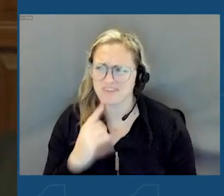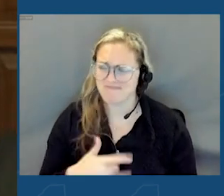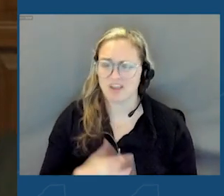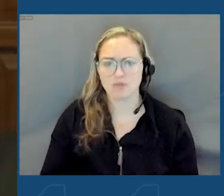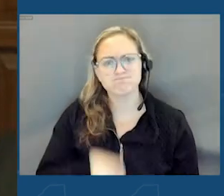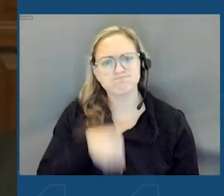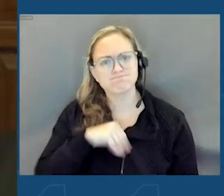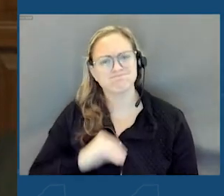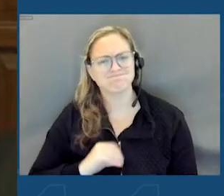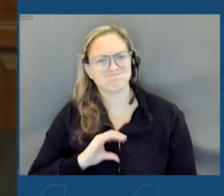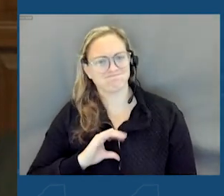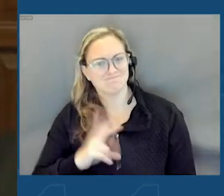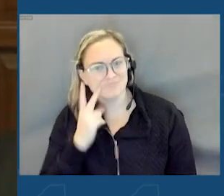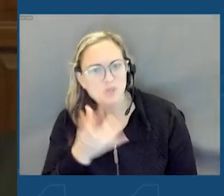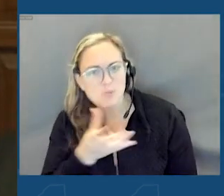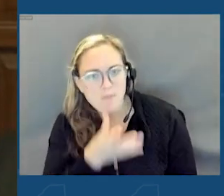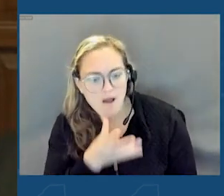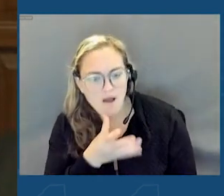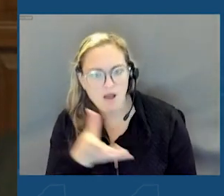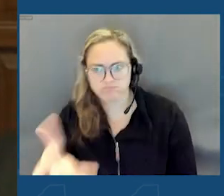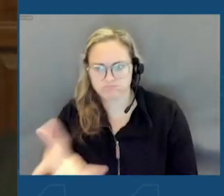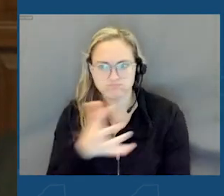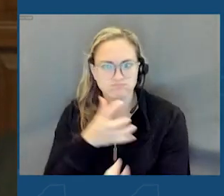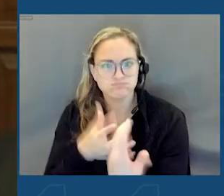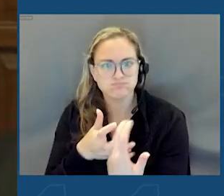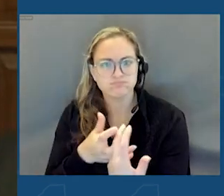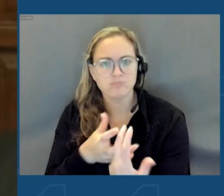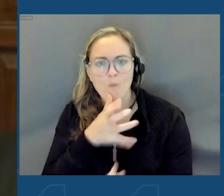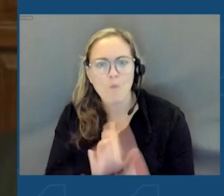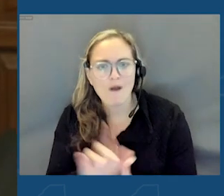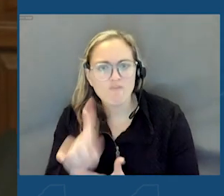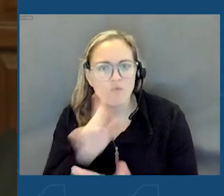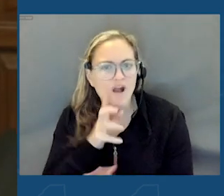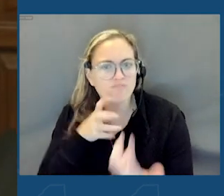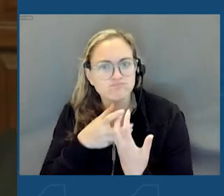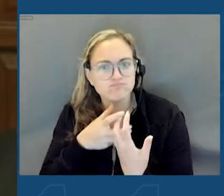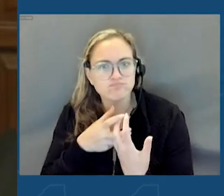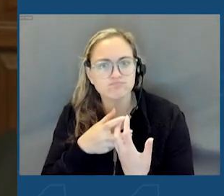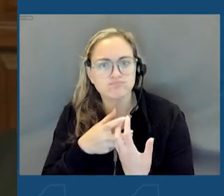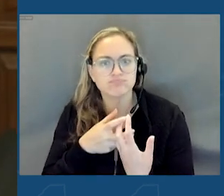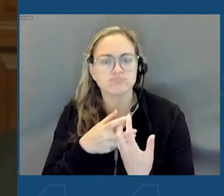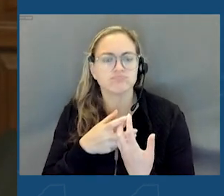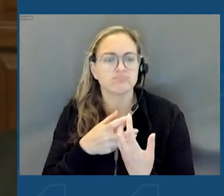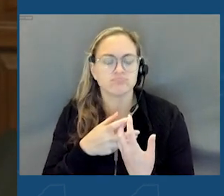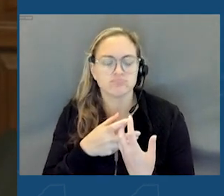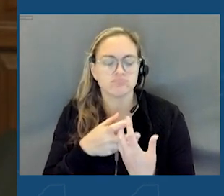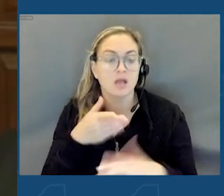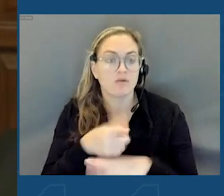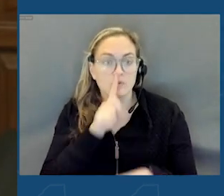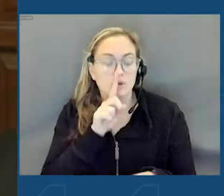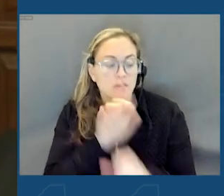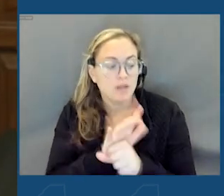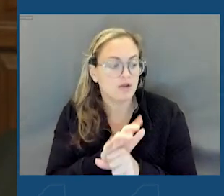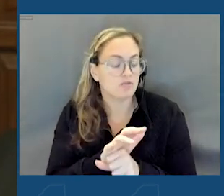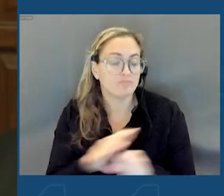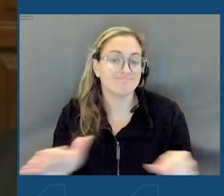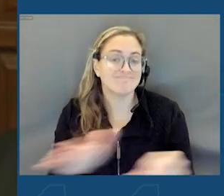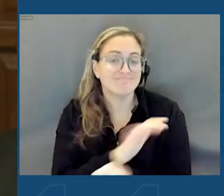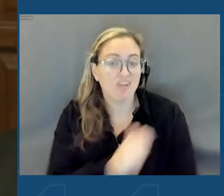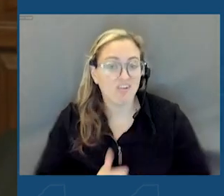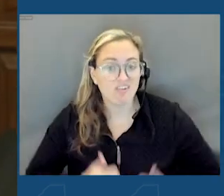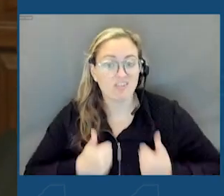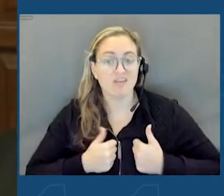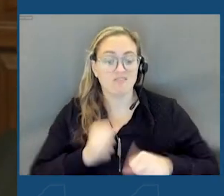your mother where she belongs, your wife where she belongs, after her dedicating her entire life to serving